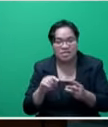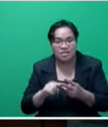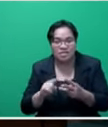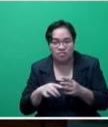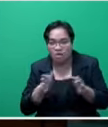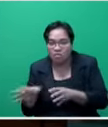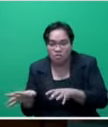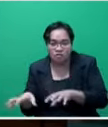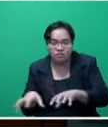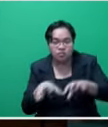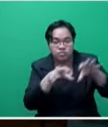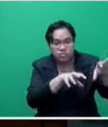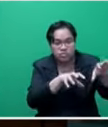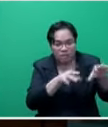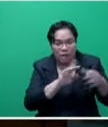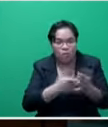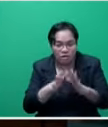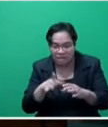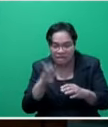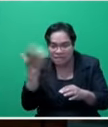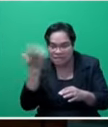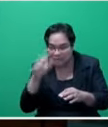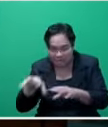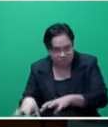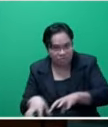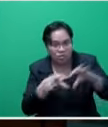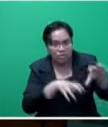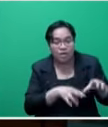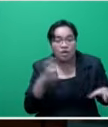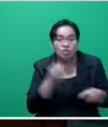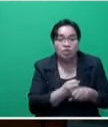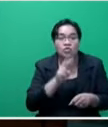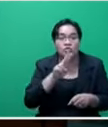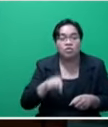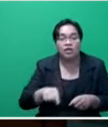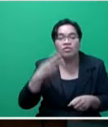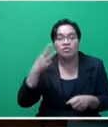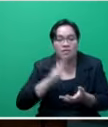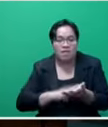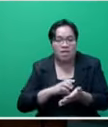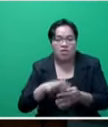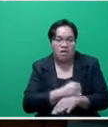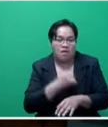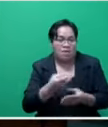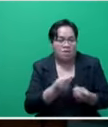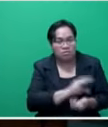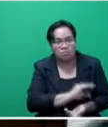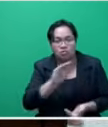relocation of climate displaced communities. A total of $2.3 million has been invested by government to